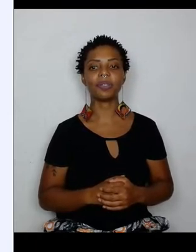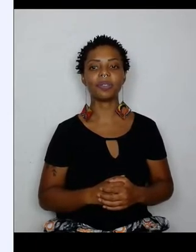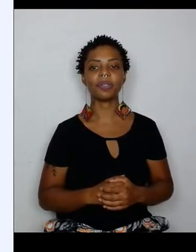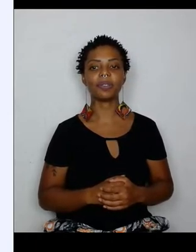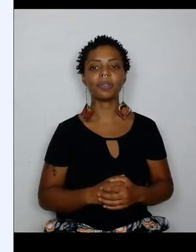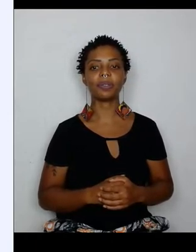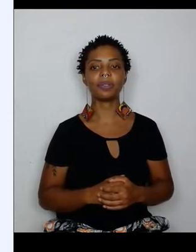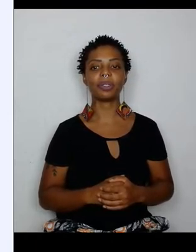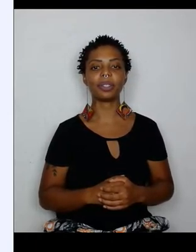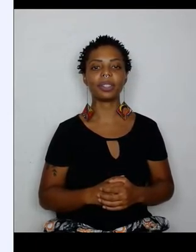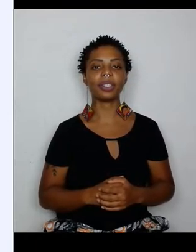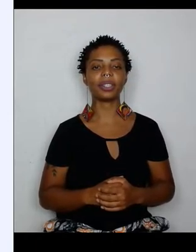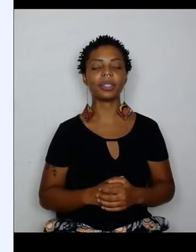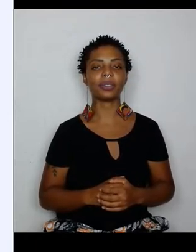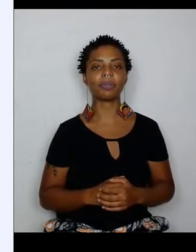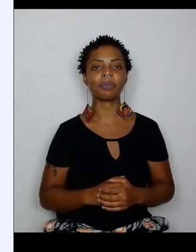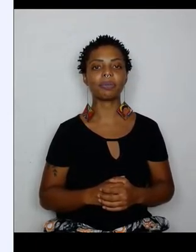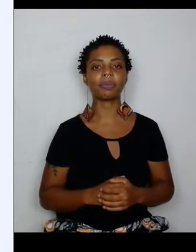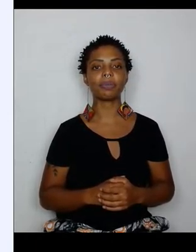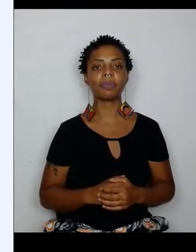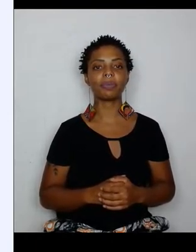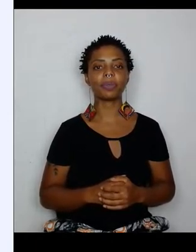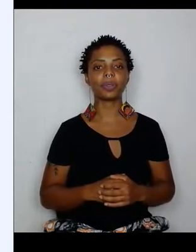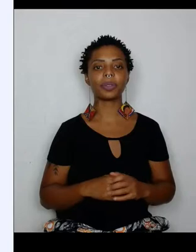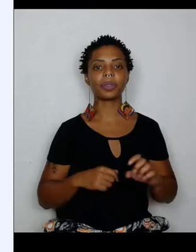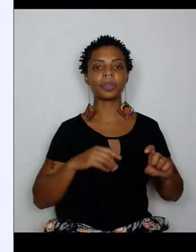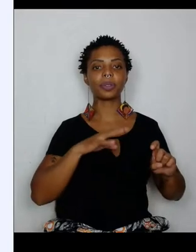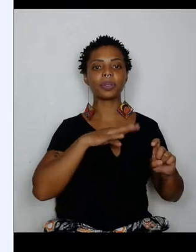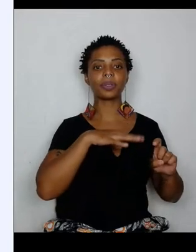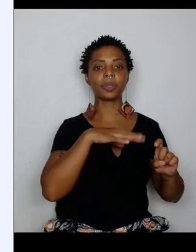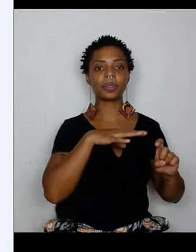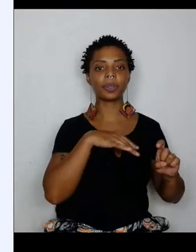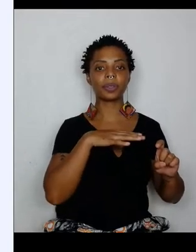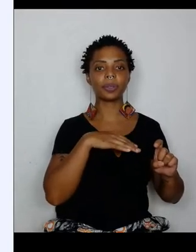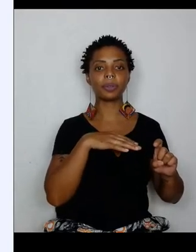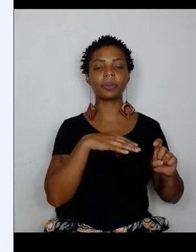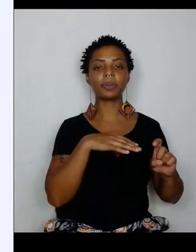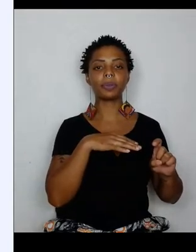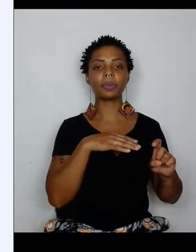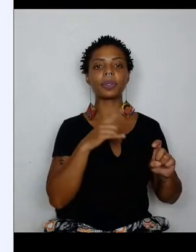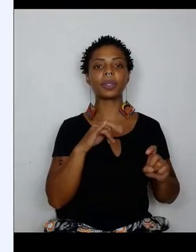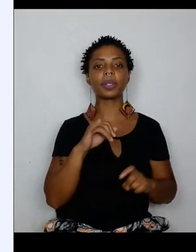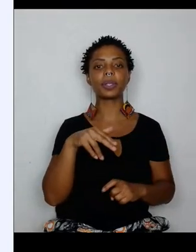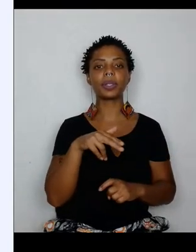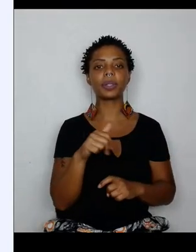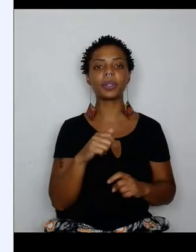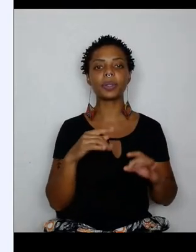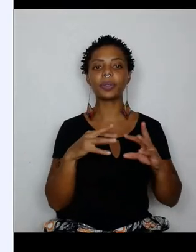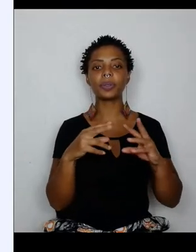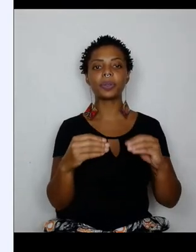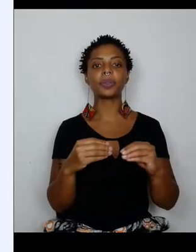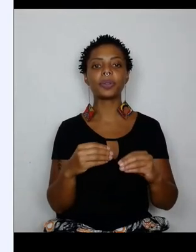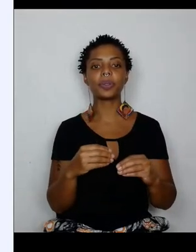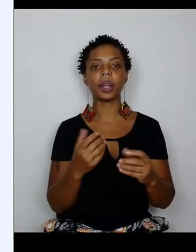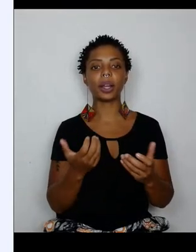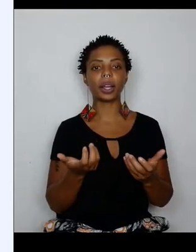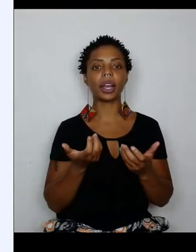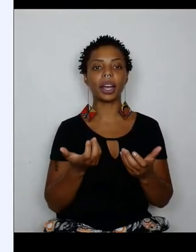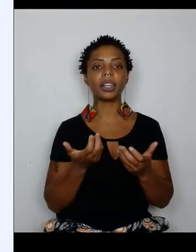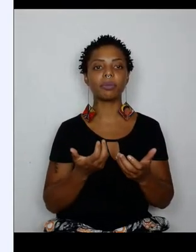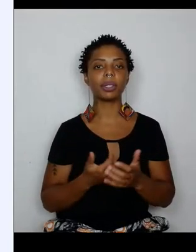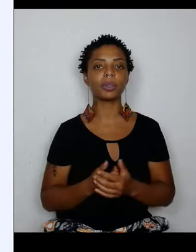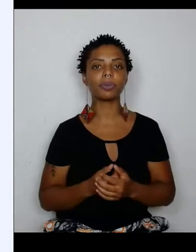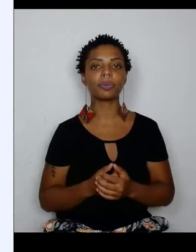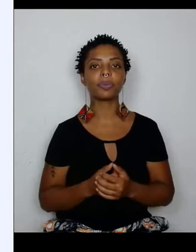uh in origin myths it was from hina that all were descended because she had argued successfully against the earth god goddess seen